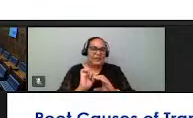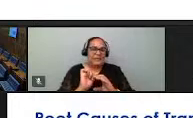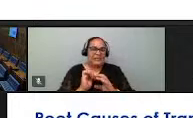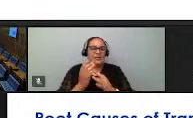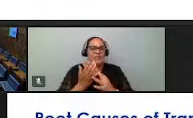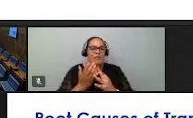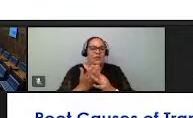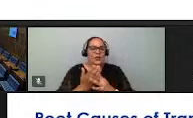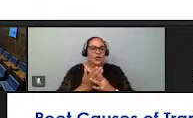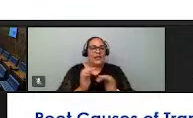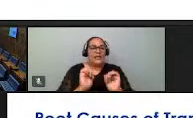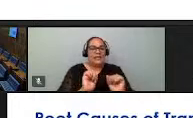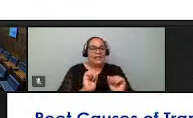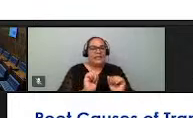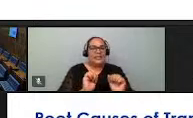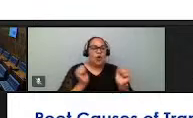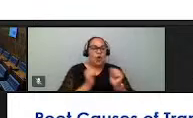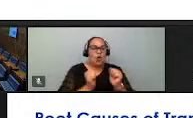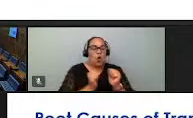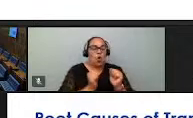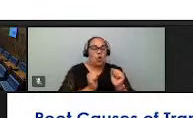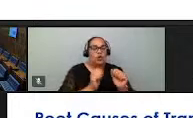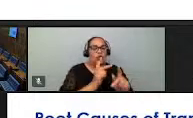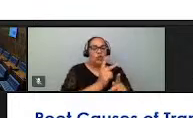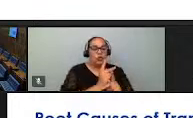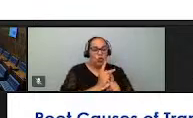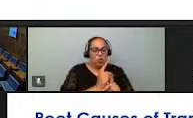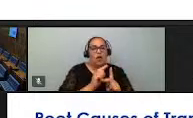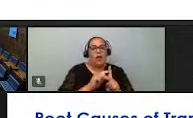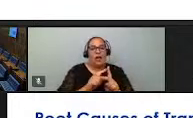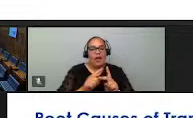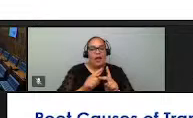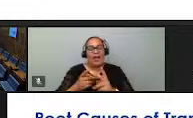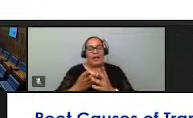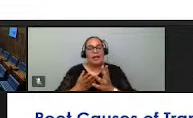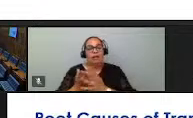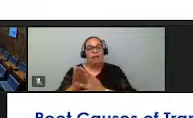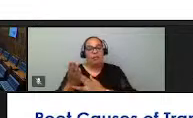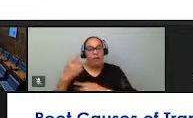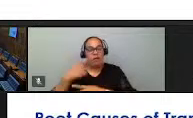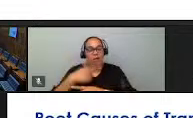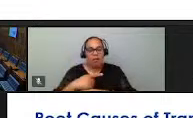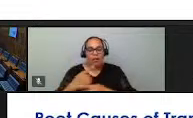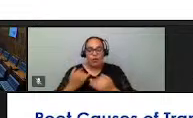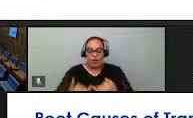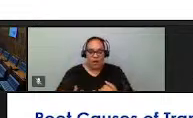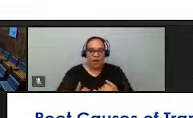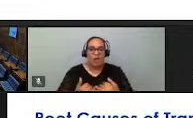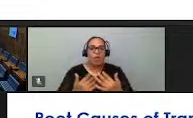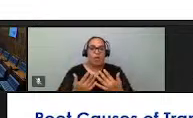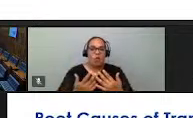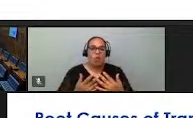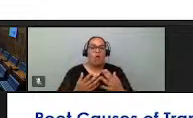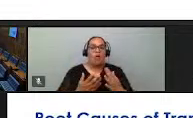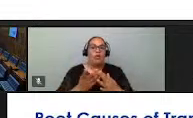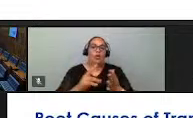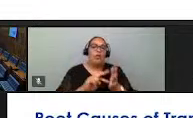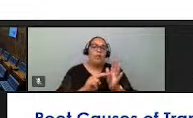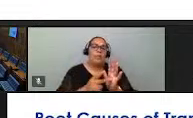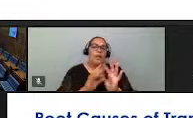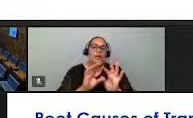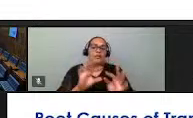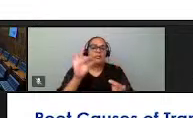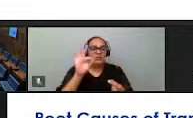between terminal and cold stores about the cargo coming in today and between terminal and the planners on that